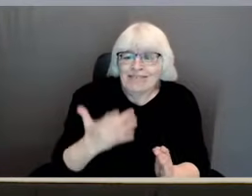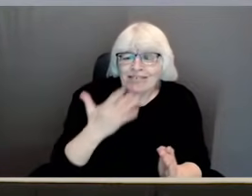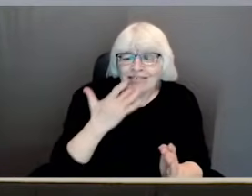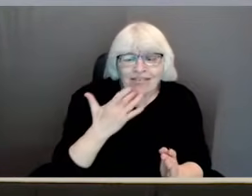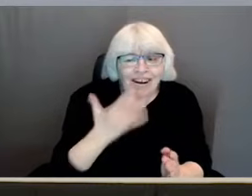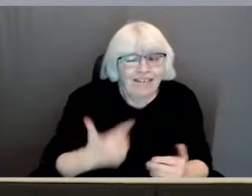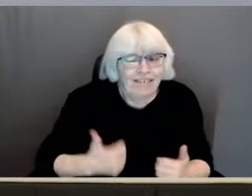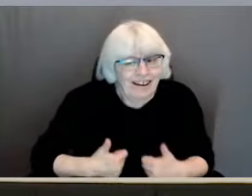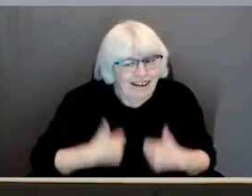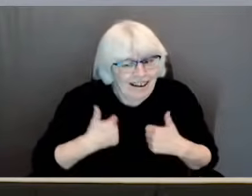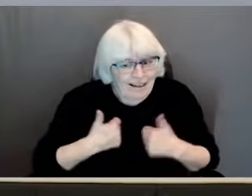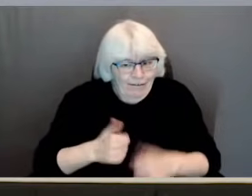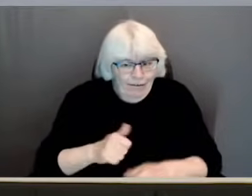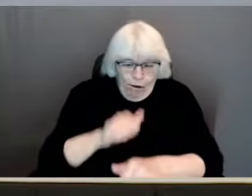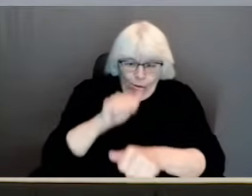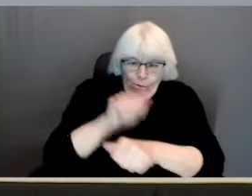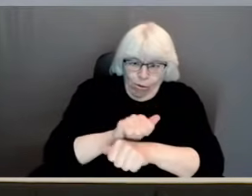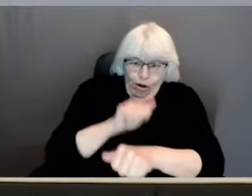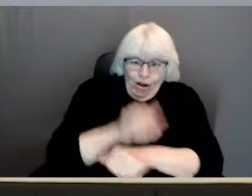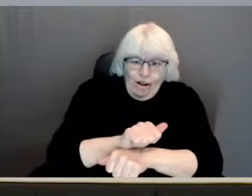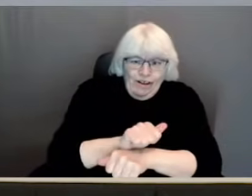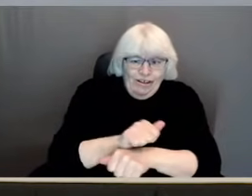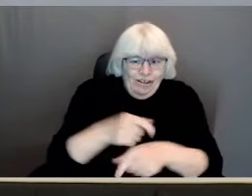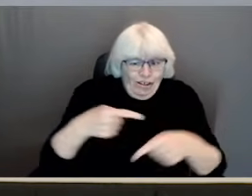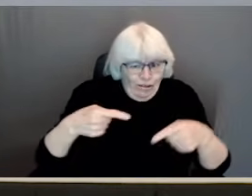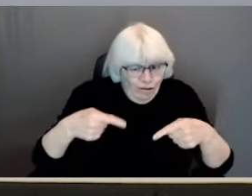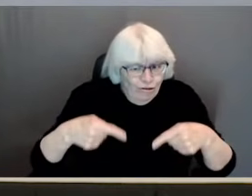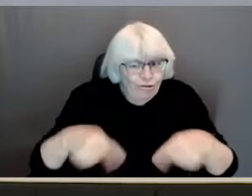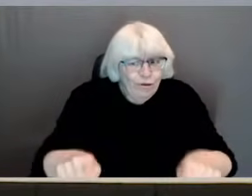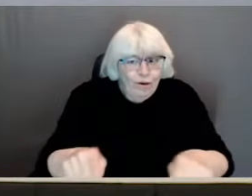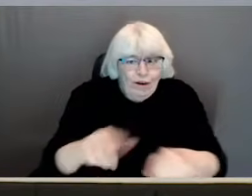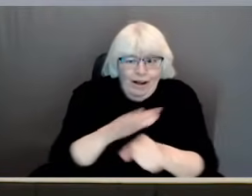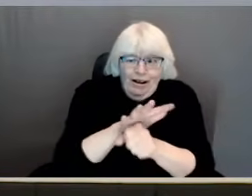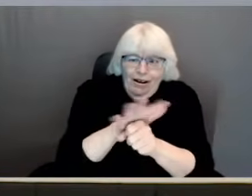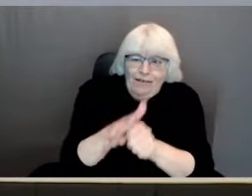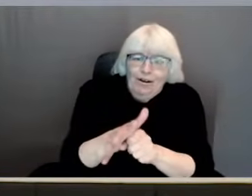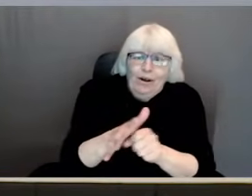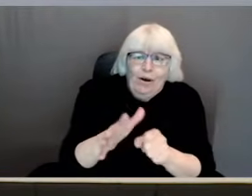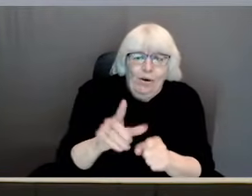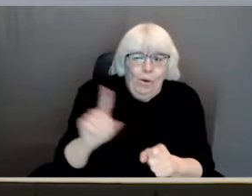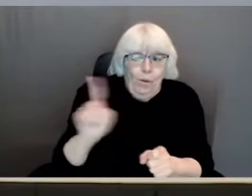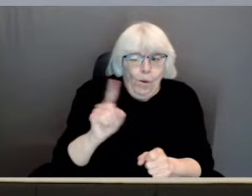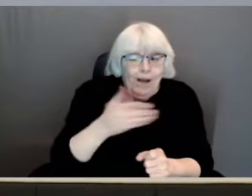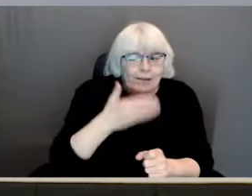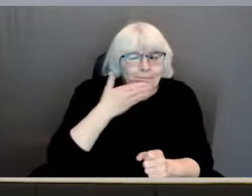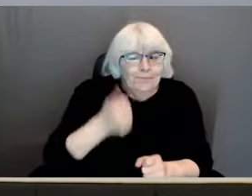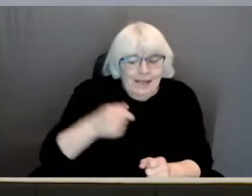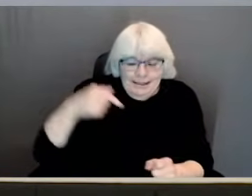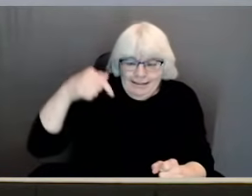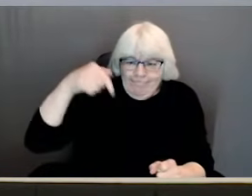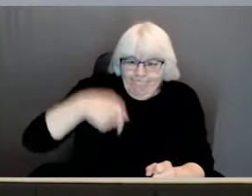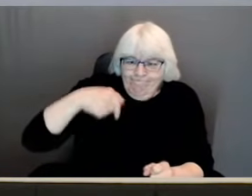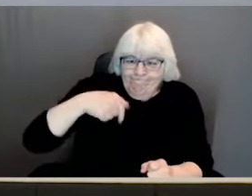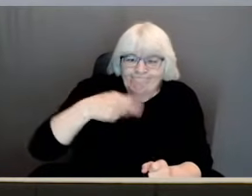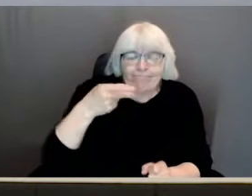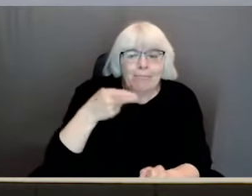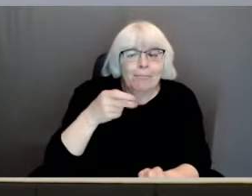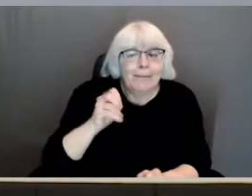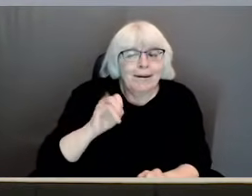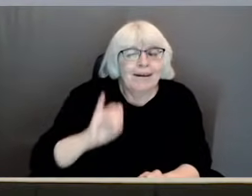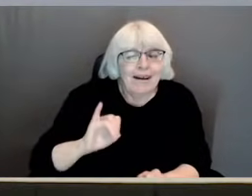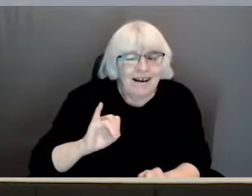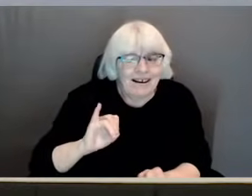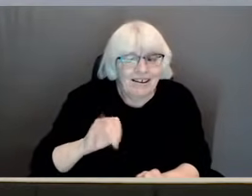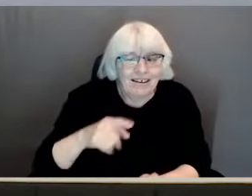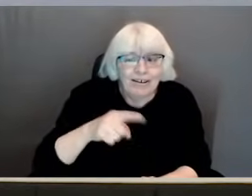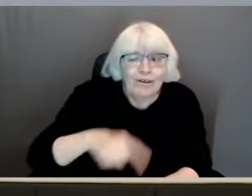PEI. And I know others have had a chance to express that same feeling of gratitude for the opportunity to live here